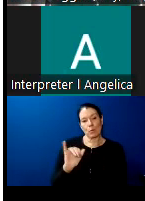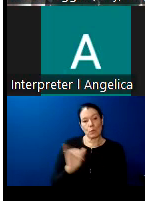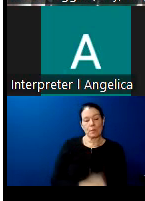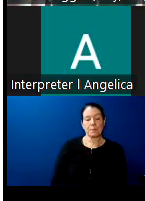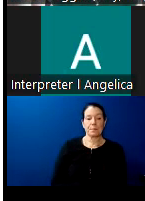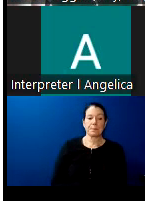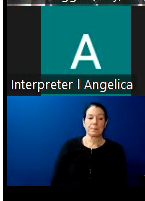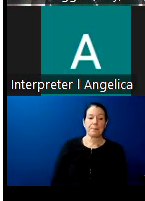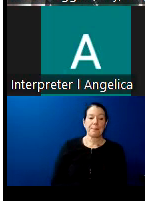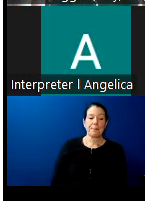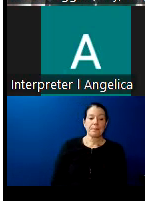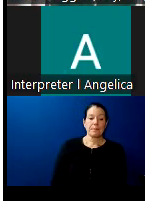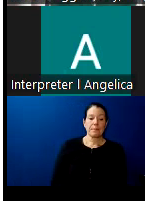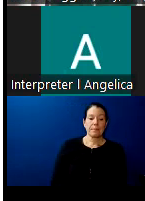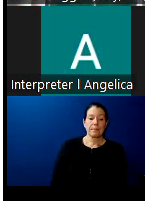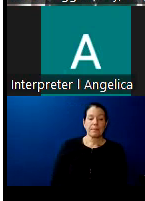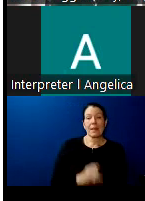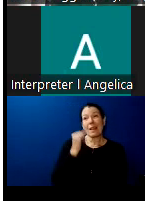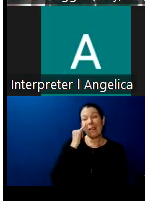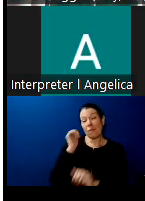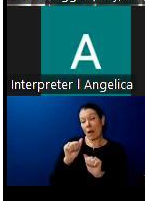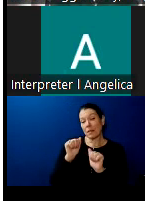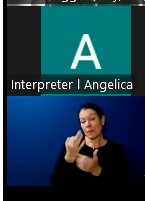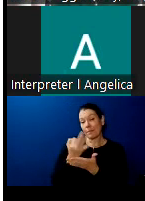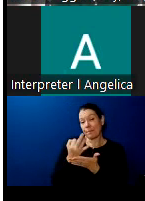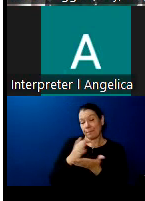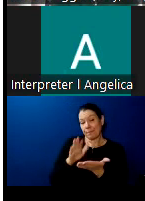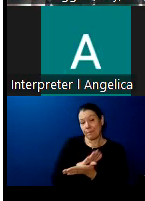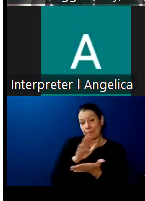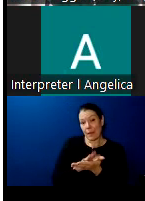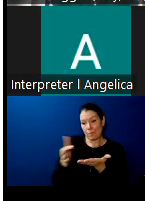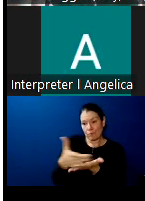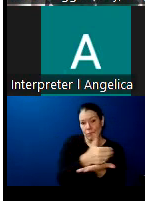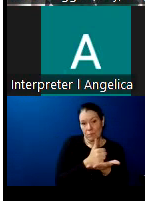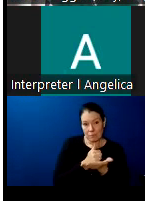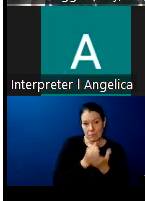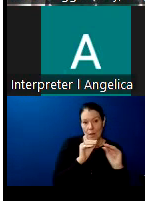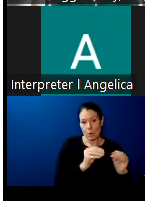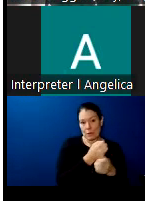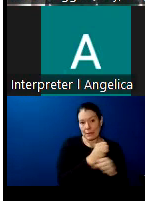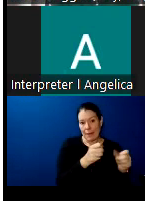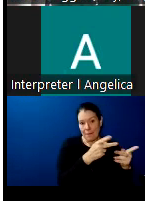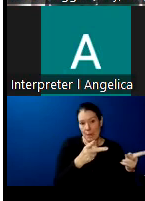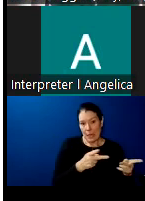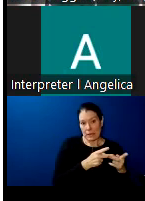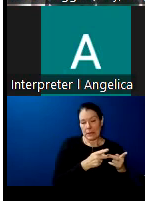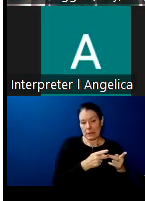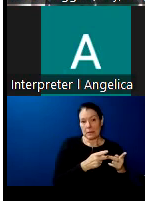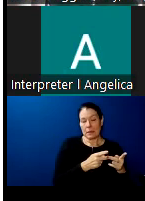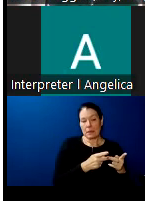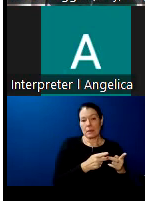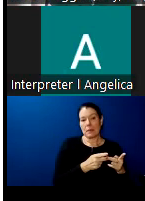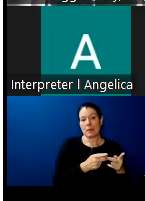So if possible, ideally, financial documents would be gathered and put in a safe place. So we want to